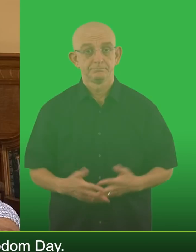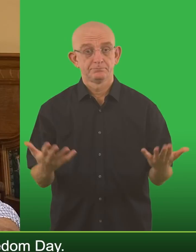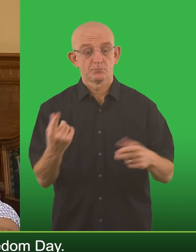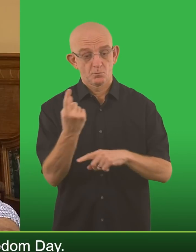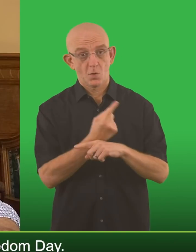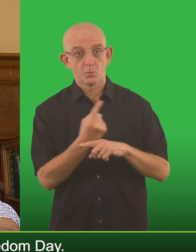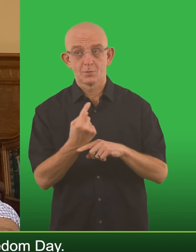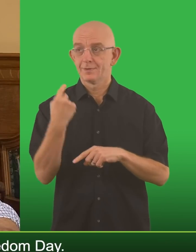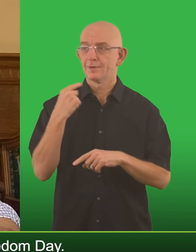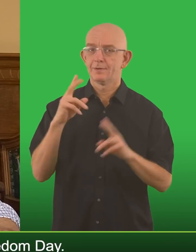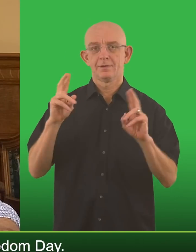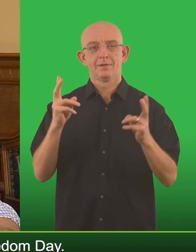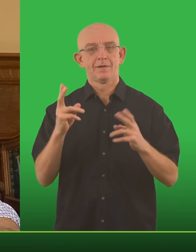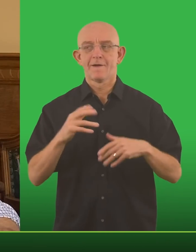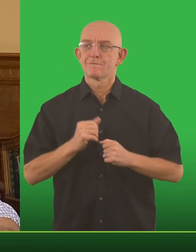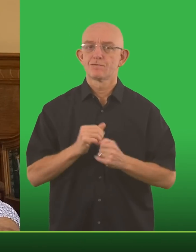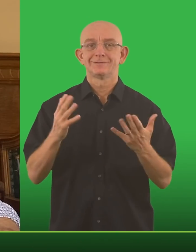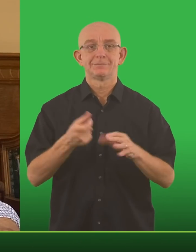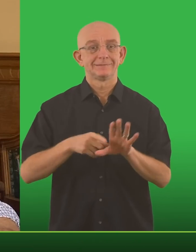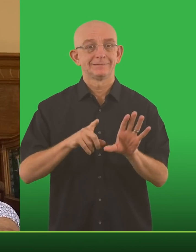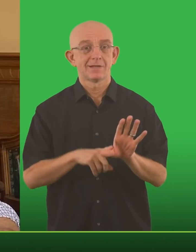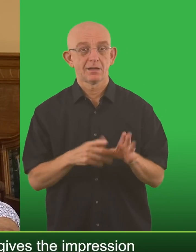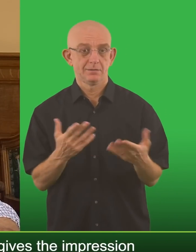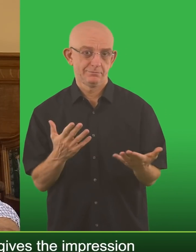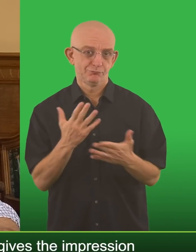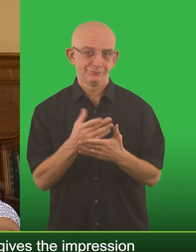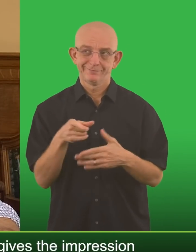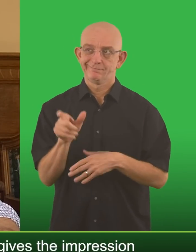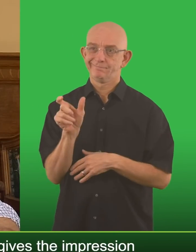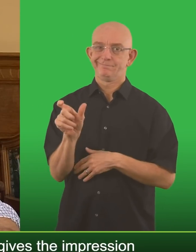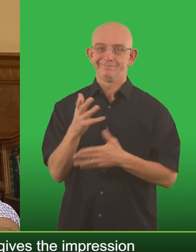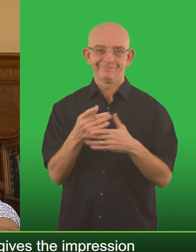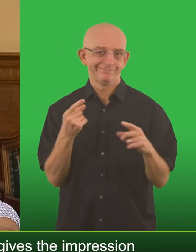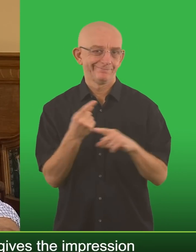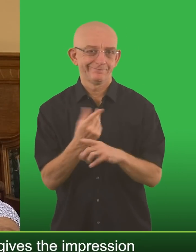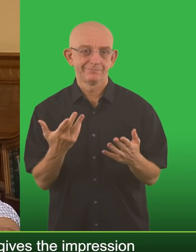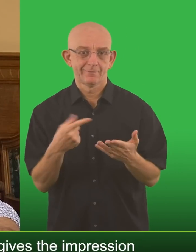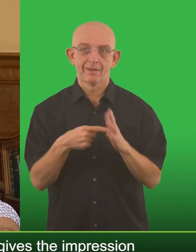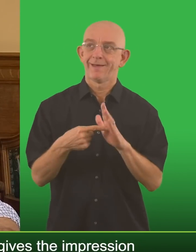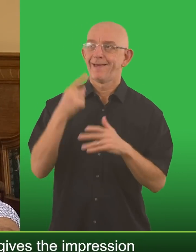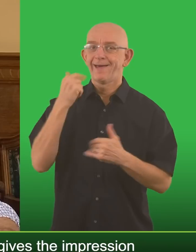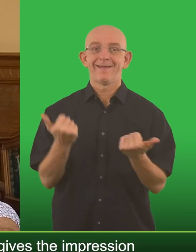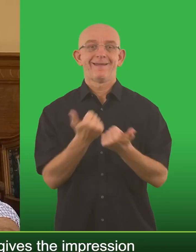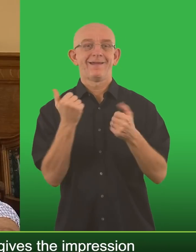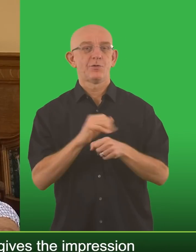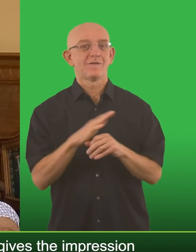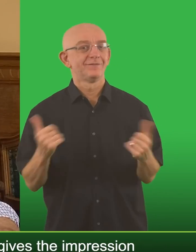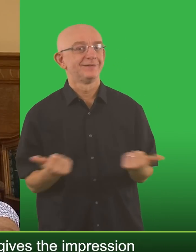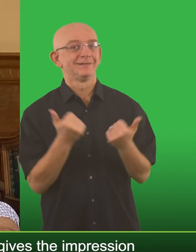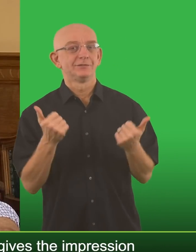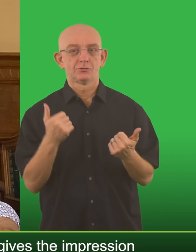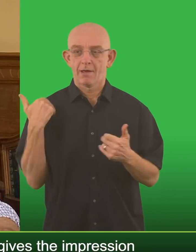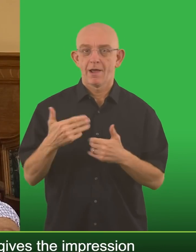So we're a week on from Freedom Day. Freedom Day is probably a misnomer, gives the impression that COVID is